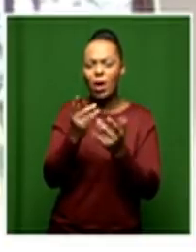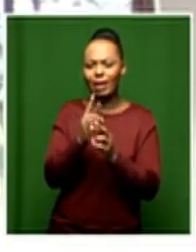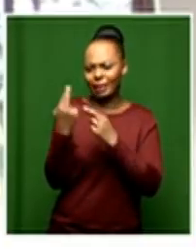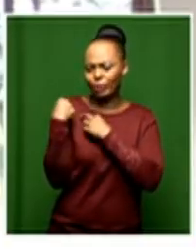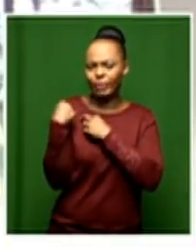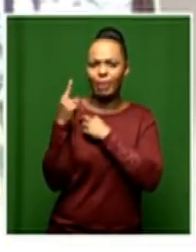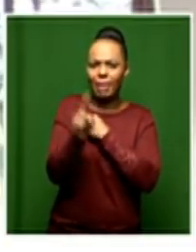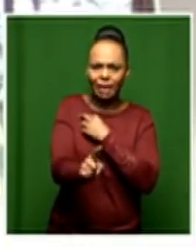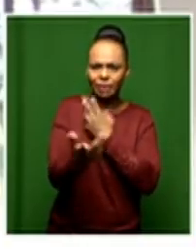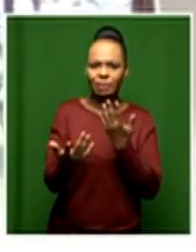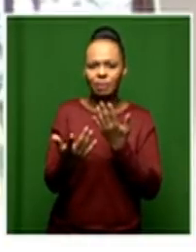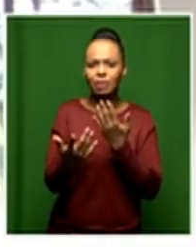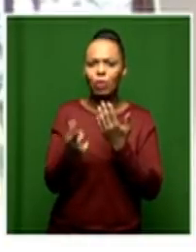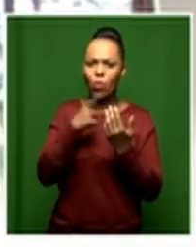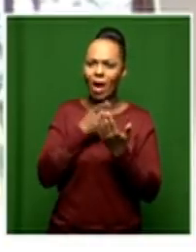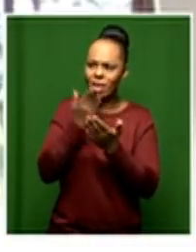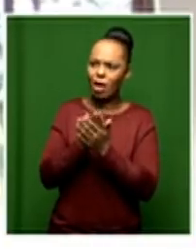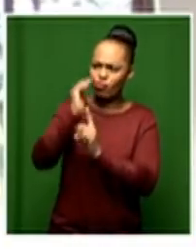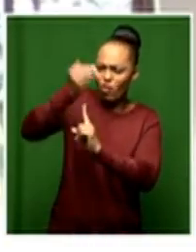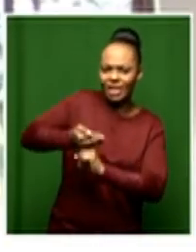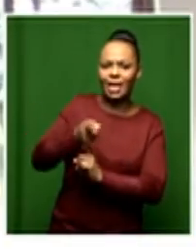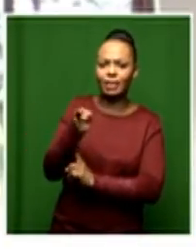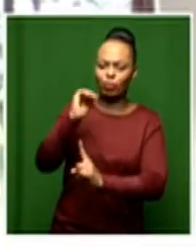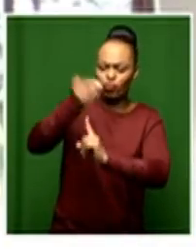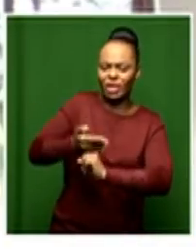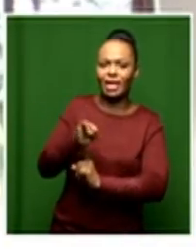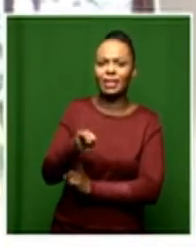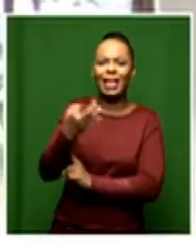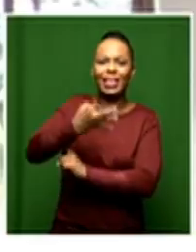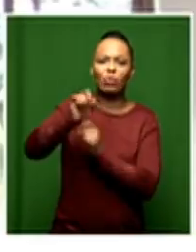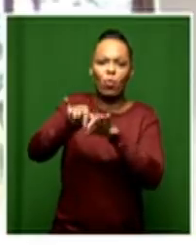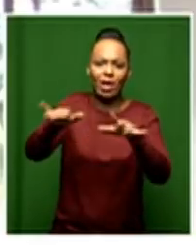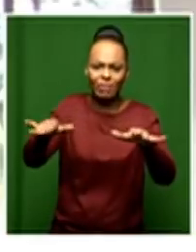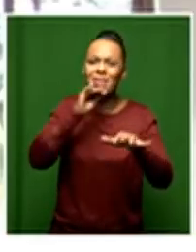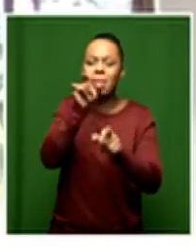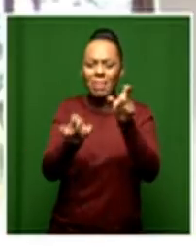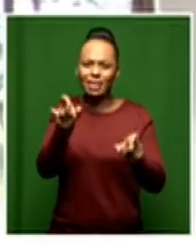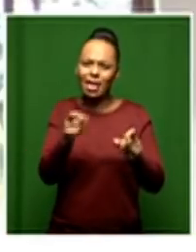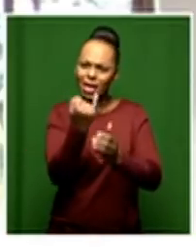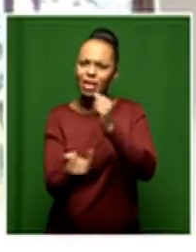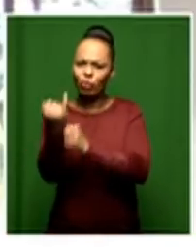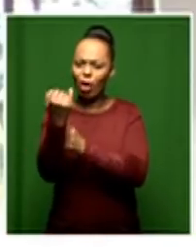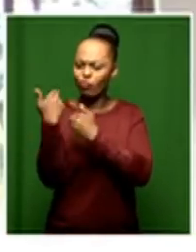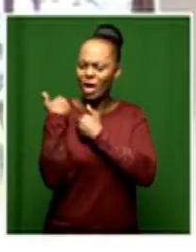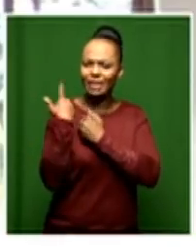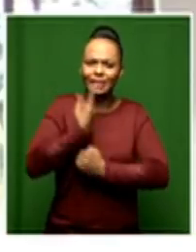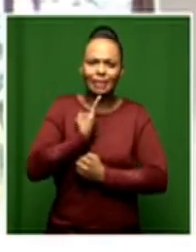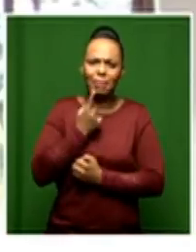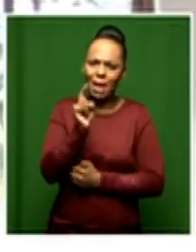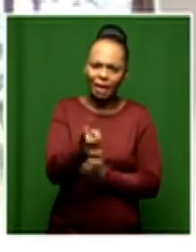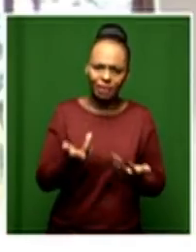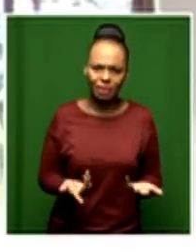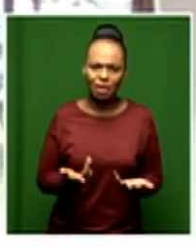response, which potentially could protect for a third wave from a few months. So